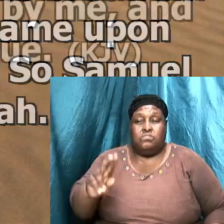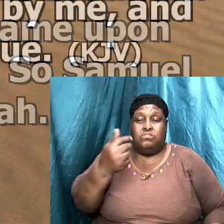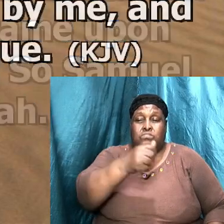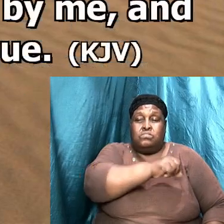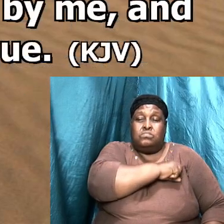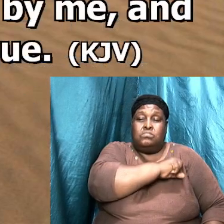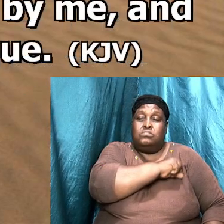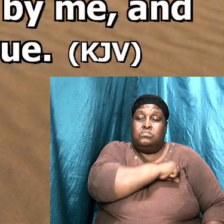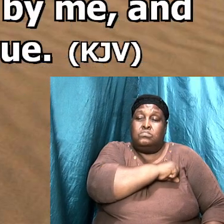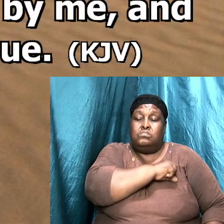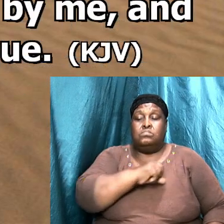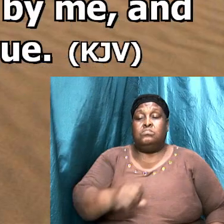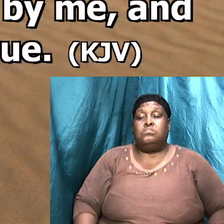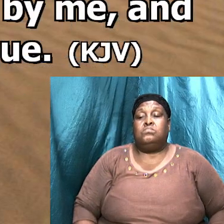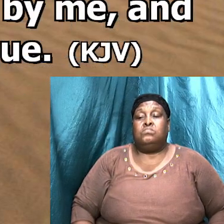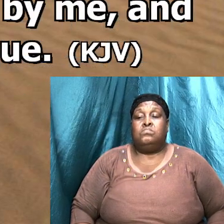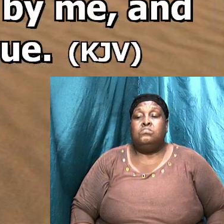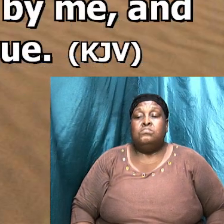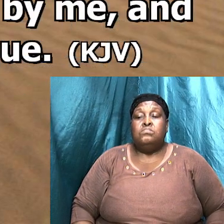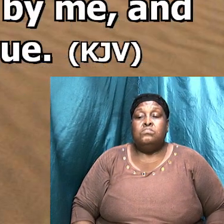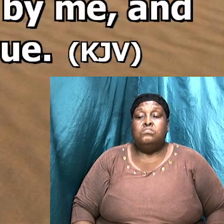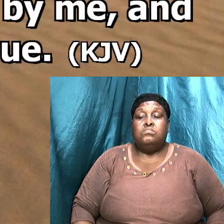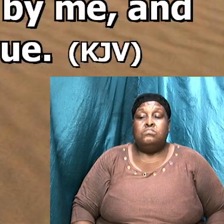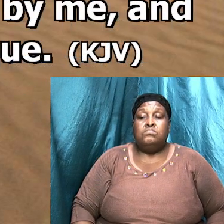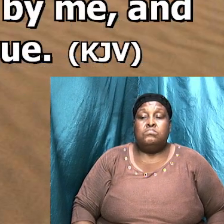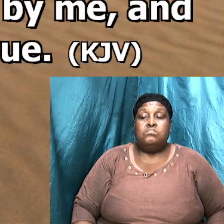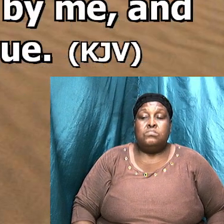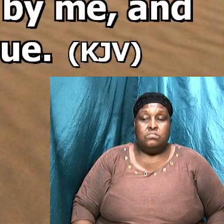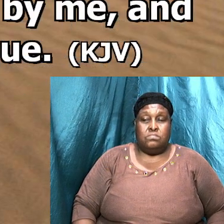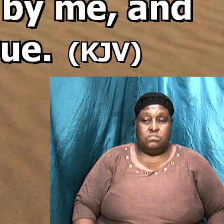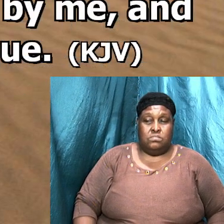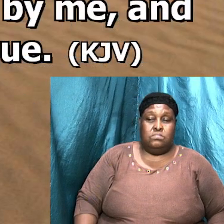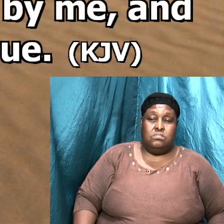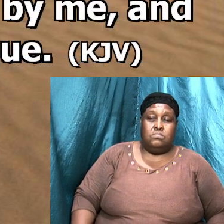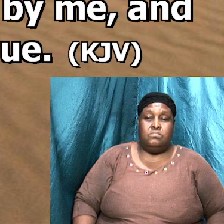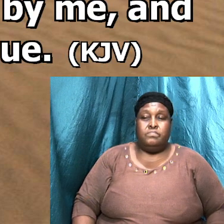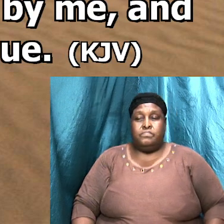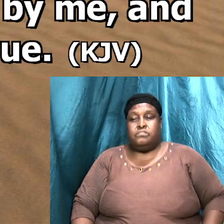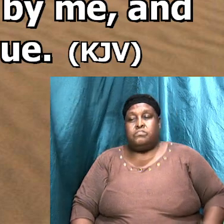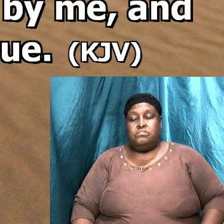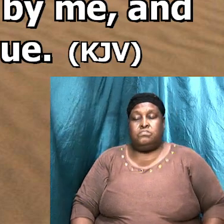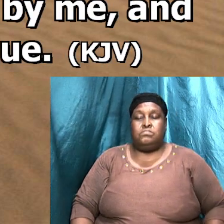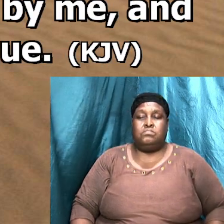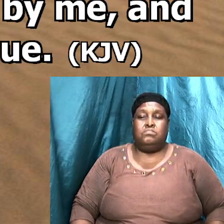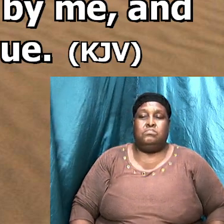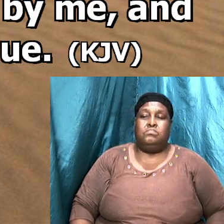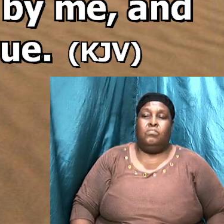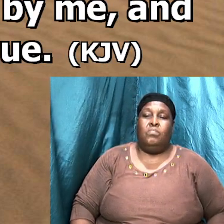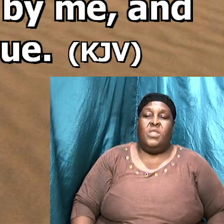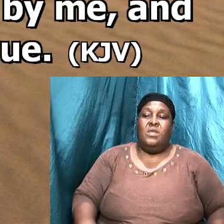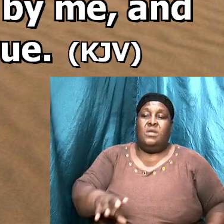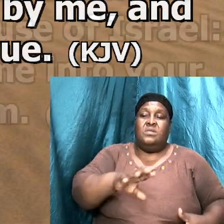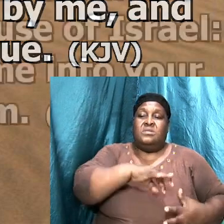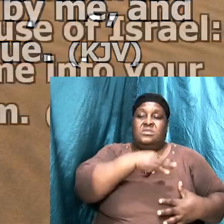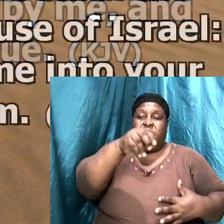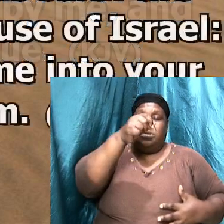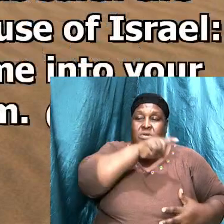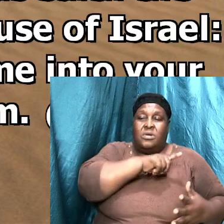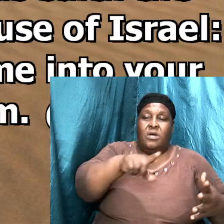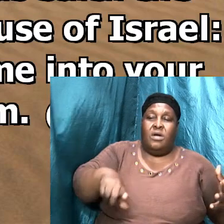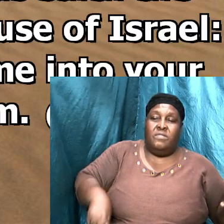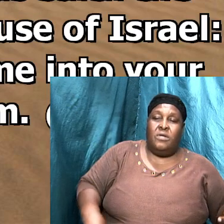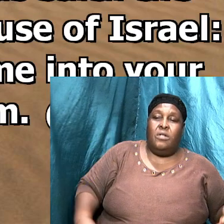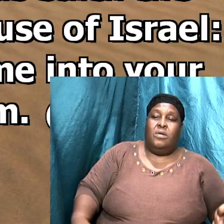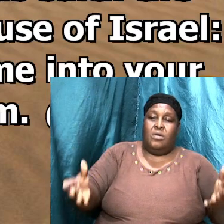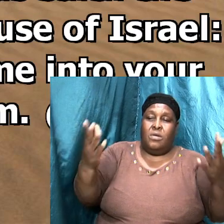Ezekiel 11, verse 5. Ezekiel 11 says, Then the Spirit of the Lord fell